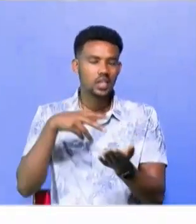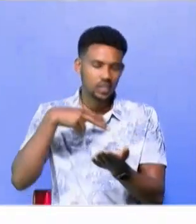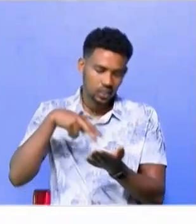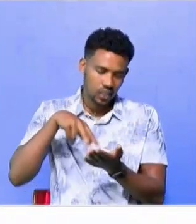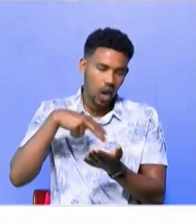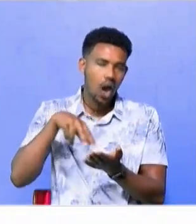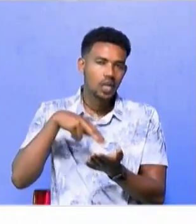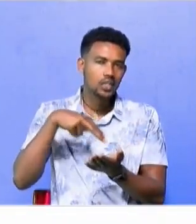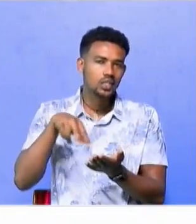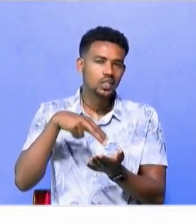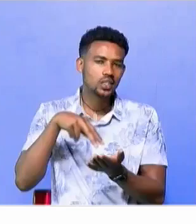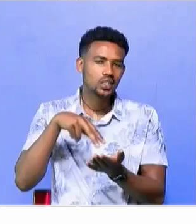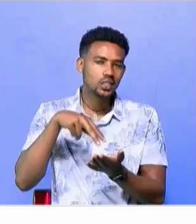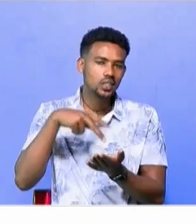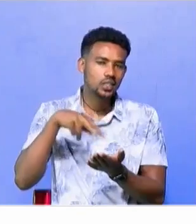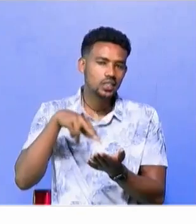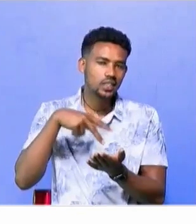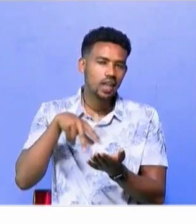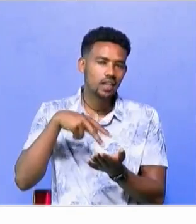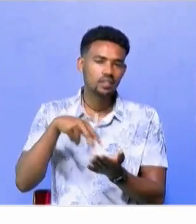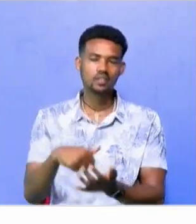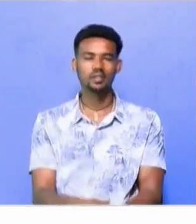dance,